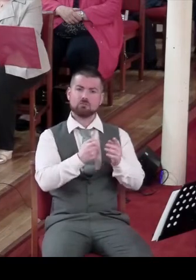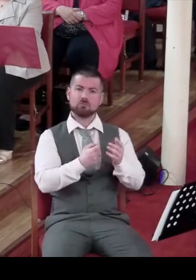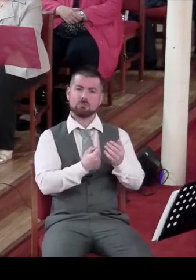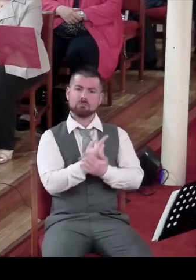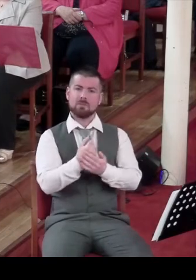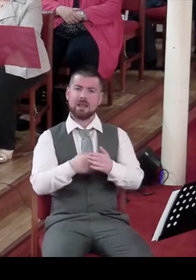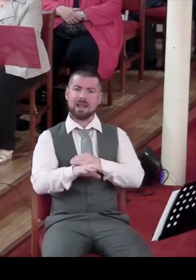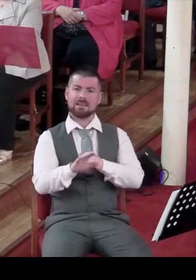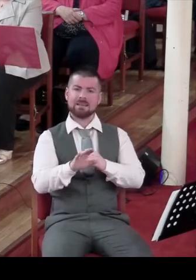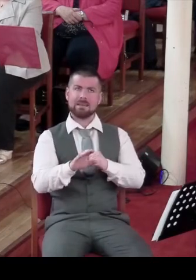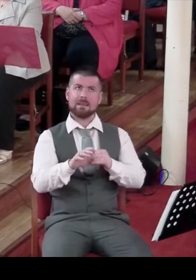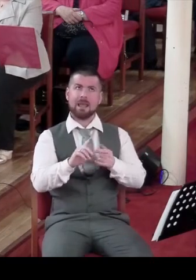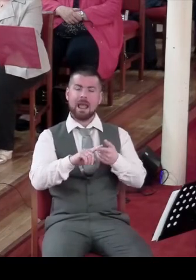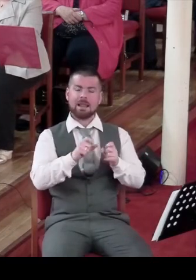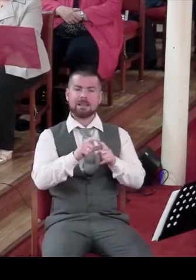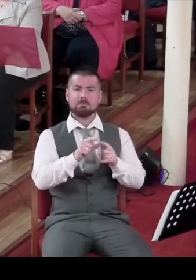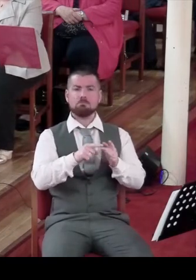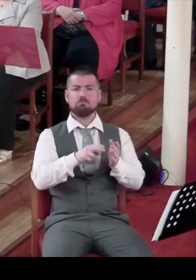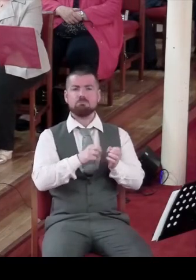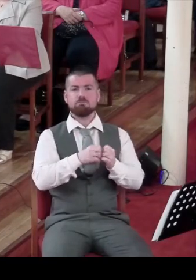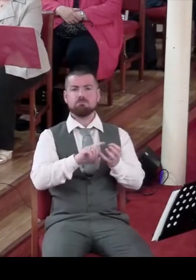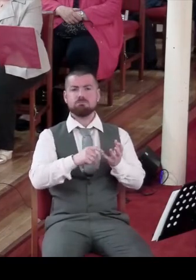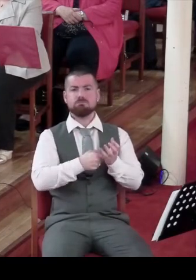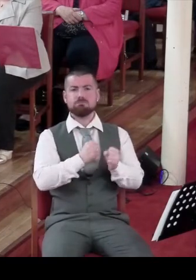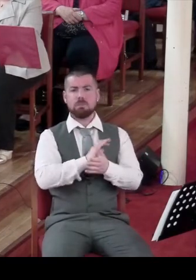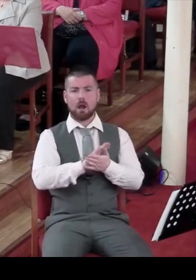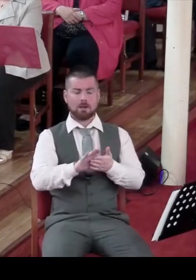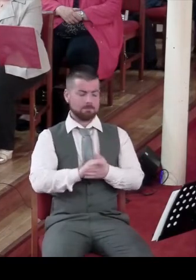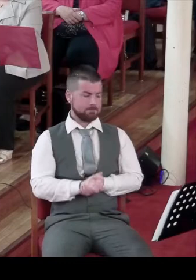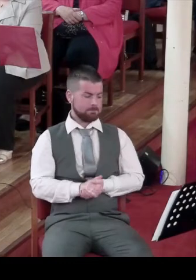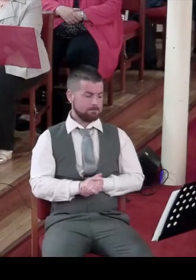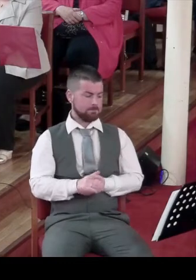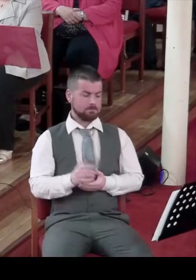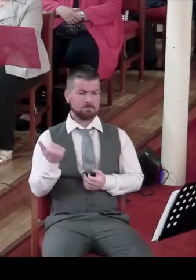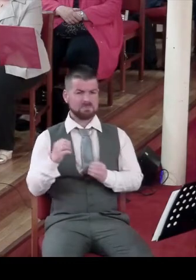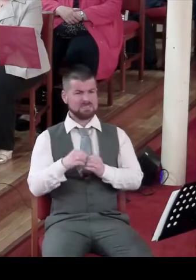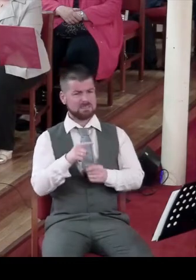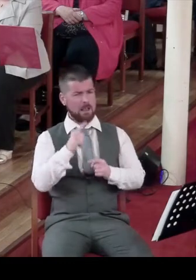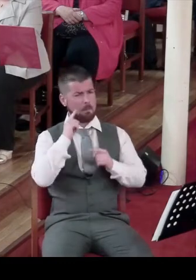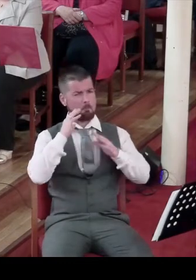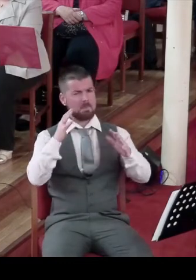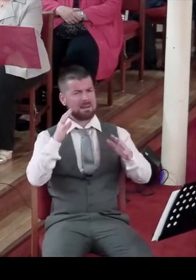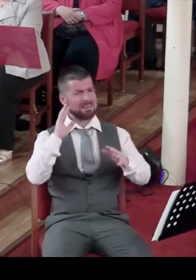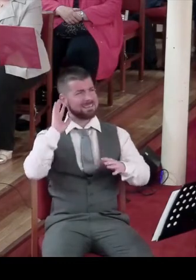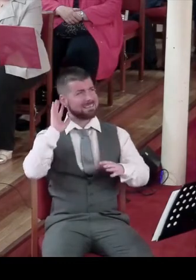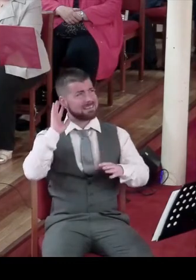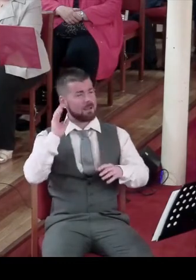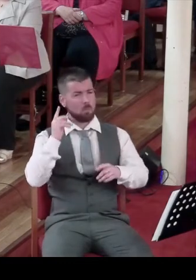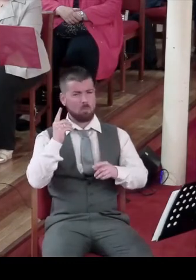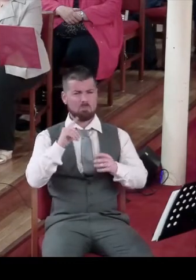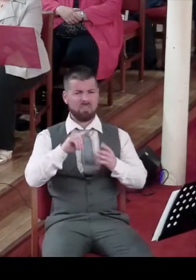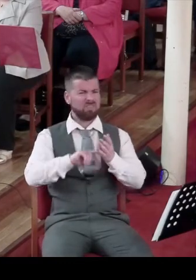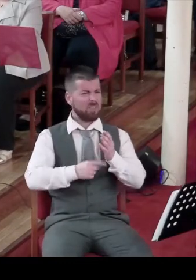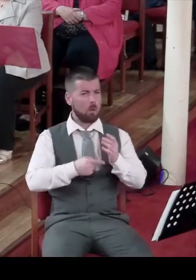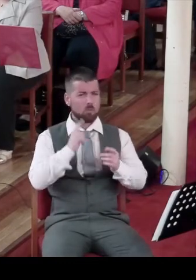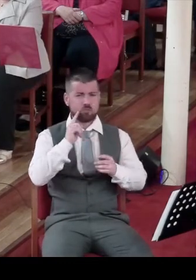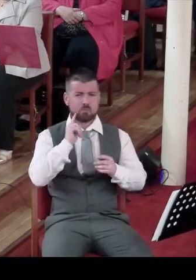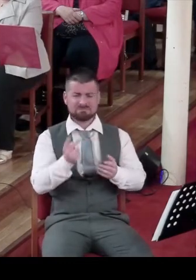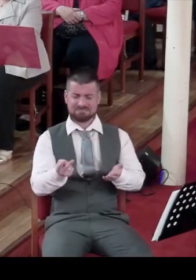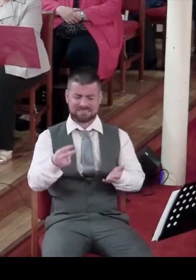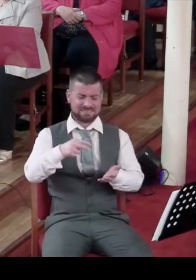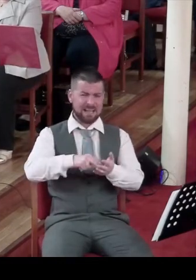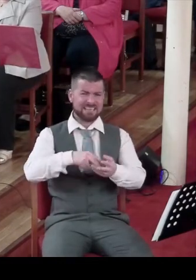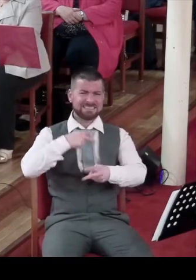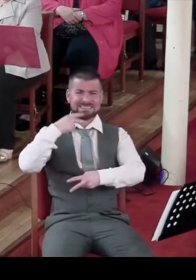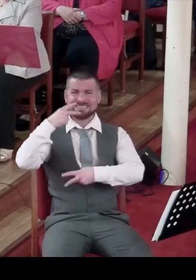Edinburgh. And she said it was amazing to hear these hundreds, probably at least 1,000 women, all stand up and